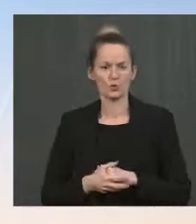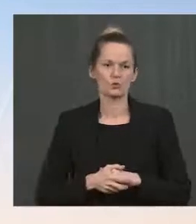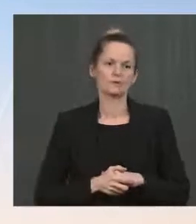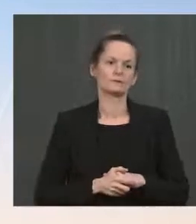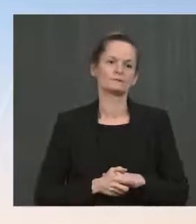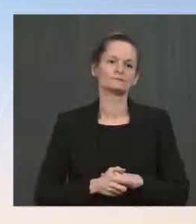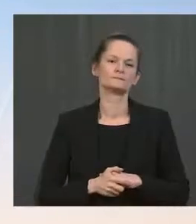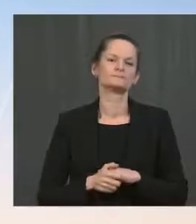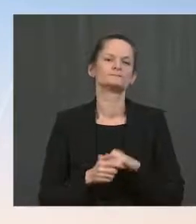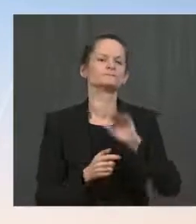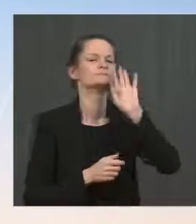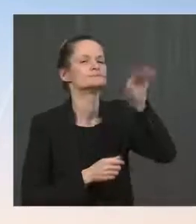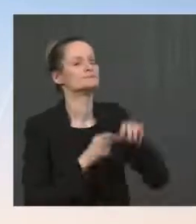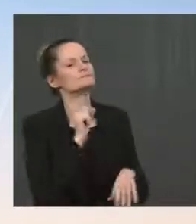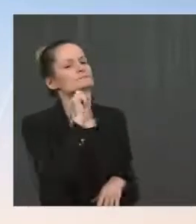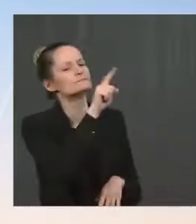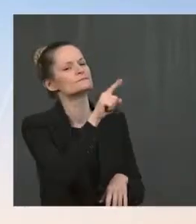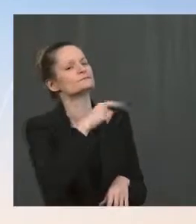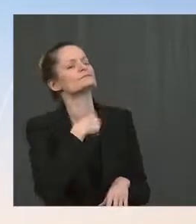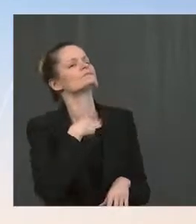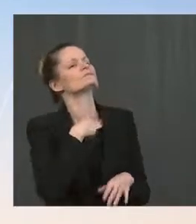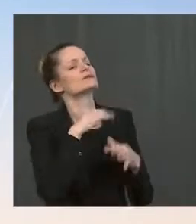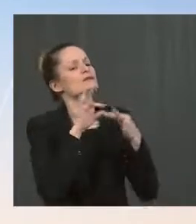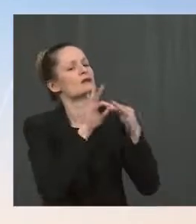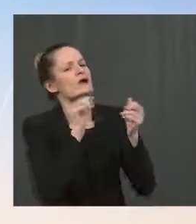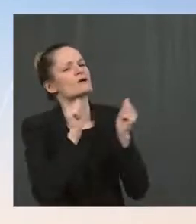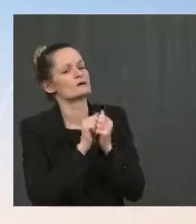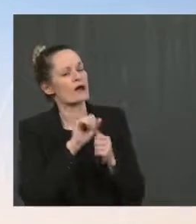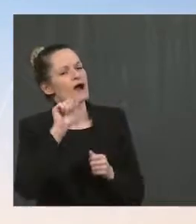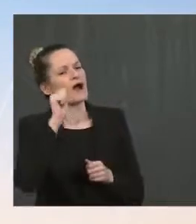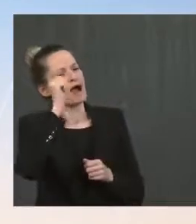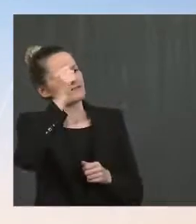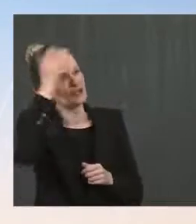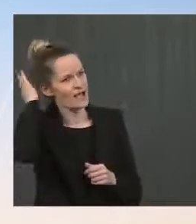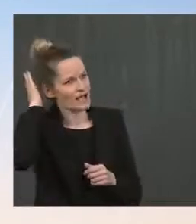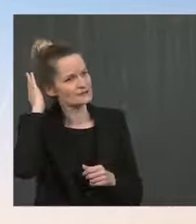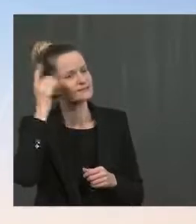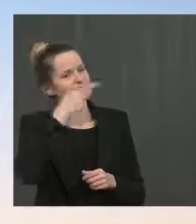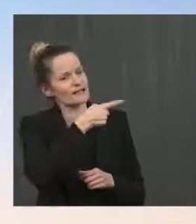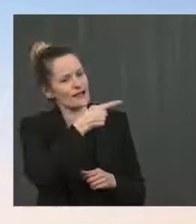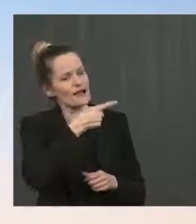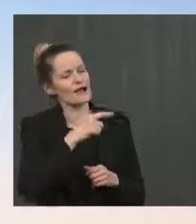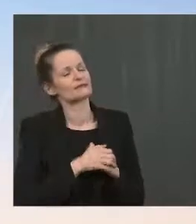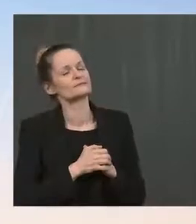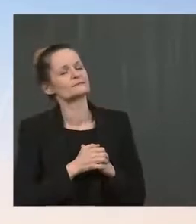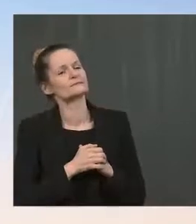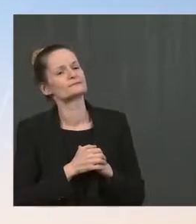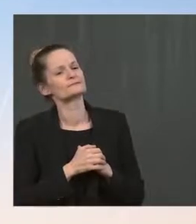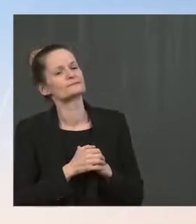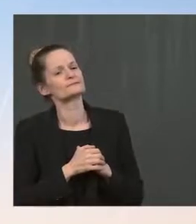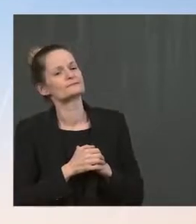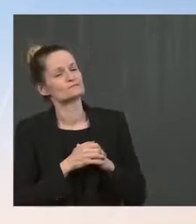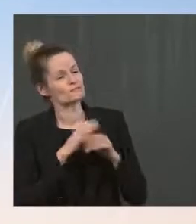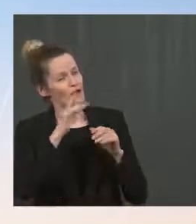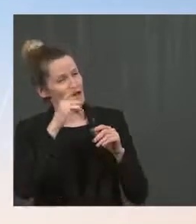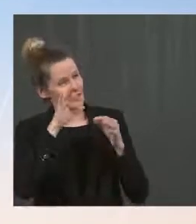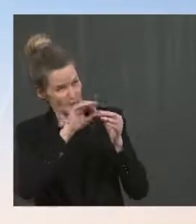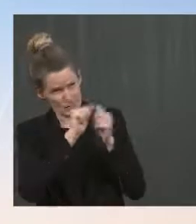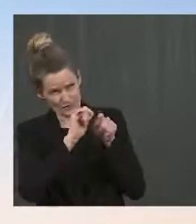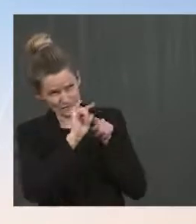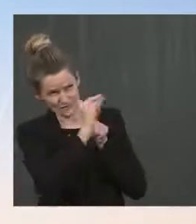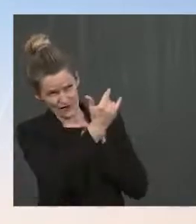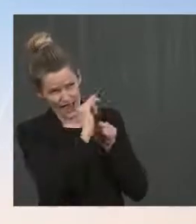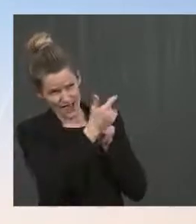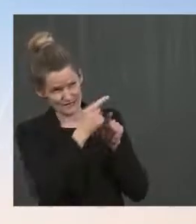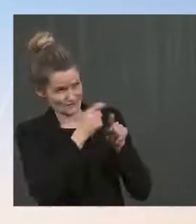the state is leading on this, but you guys have made clear you're paying very close attention to American citizens still in the country. I'm trying to square where things actually stand.